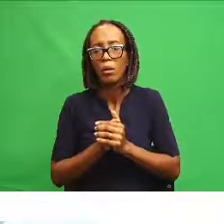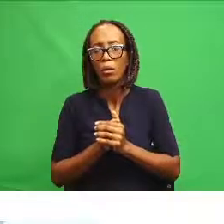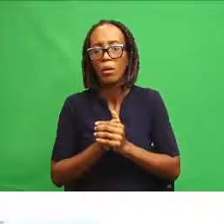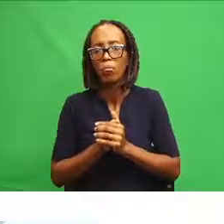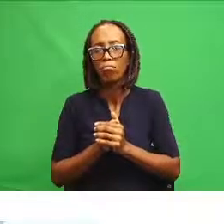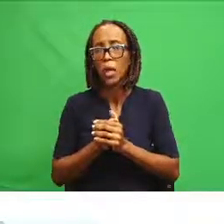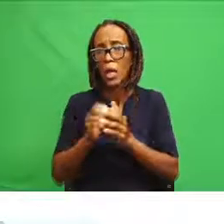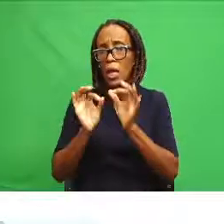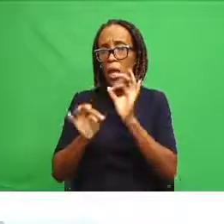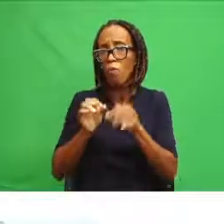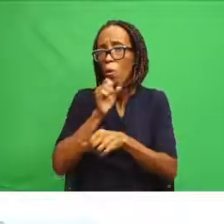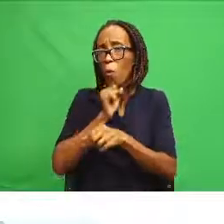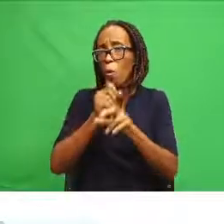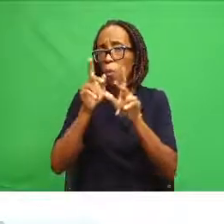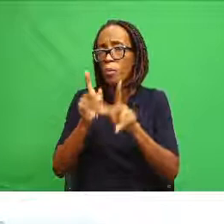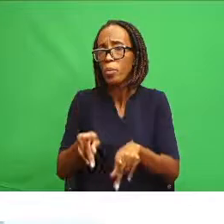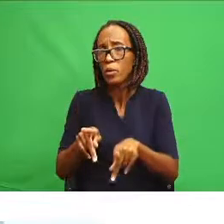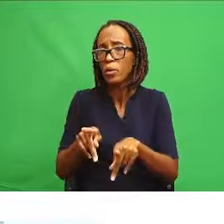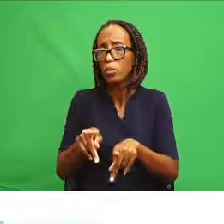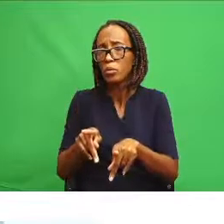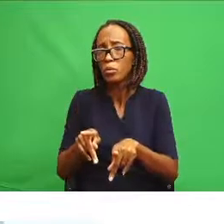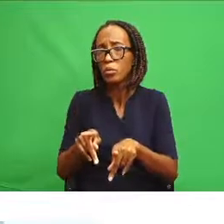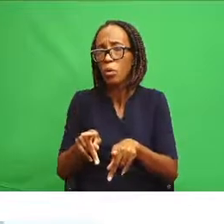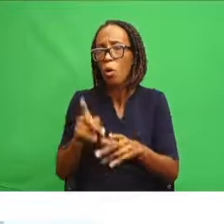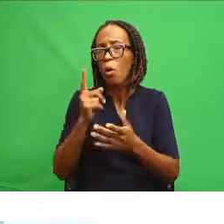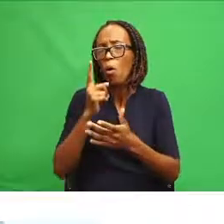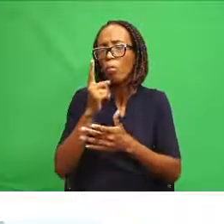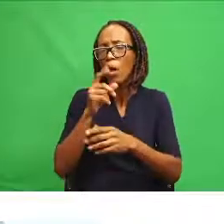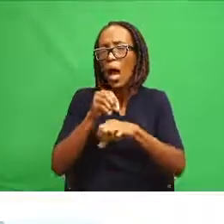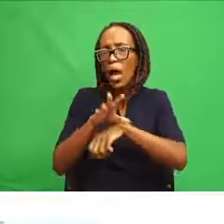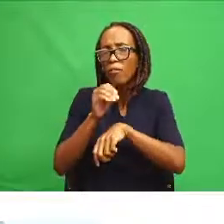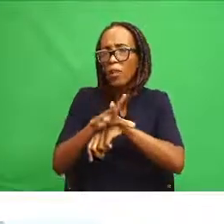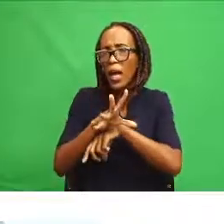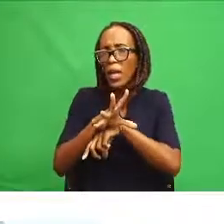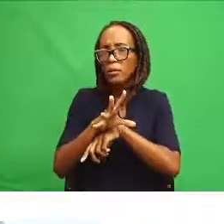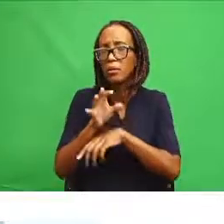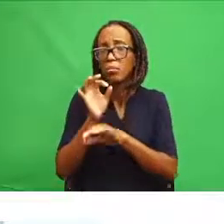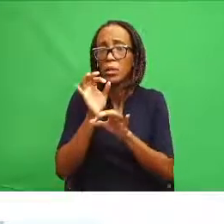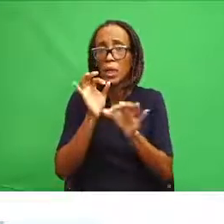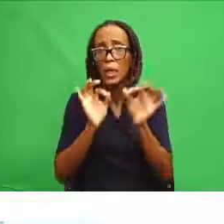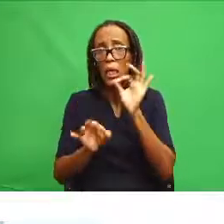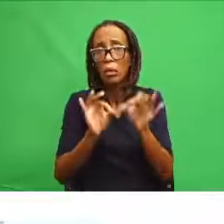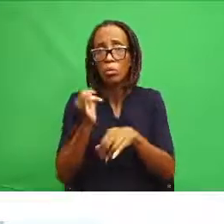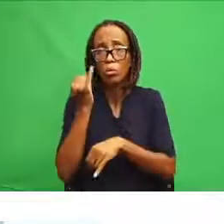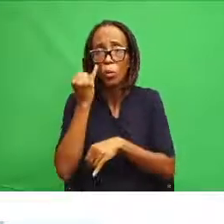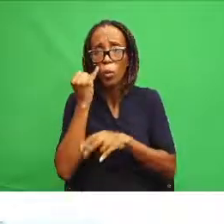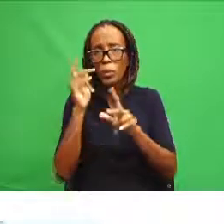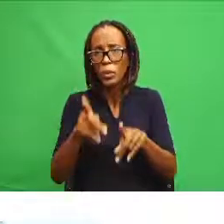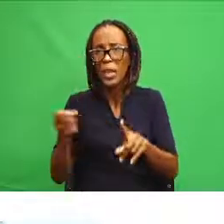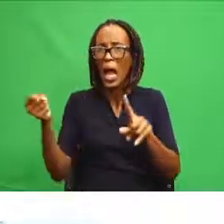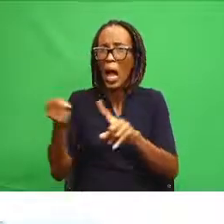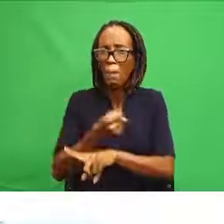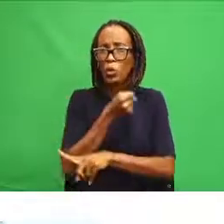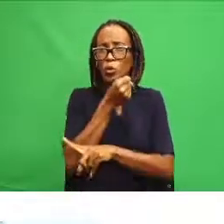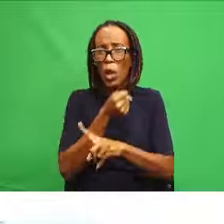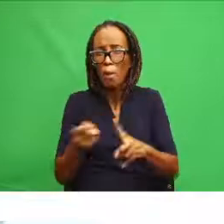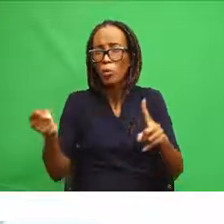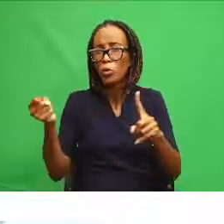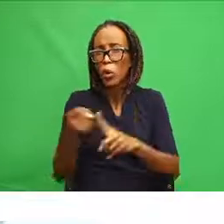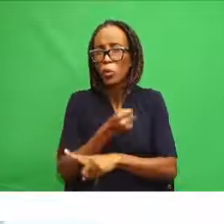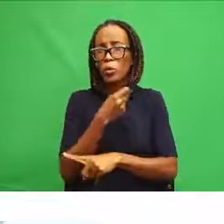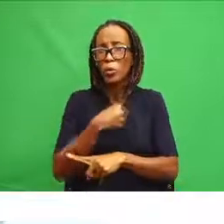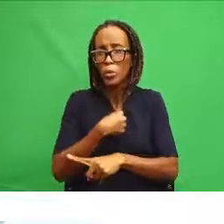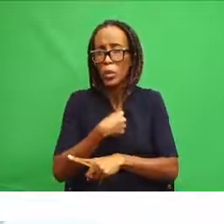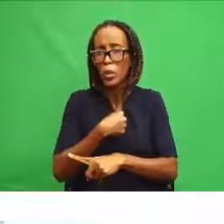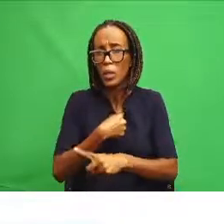older persons. What legal redress do they have against those who abuse them physically or financially, for